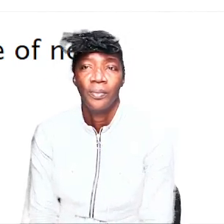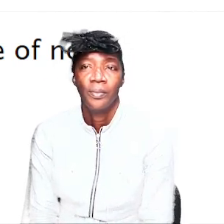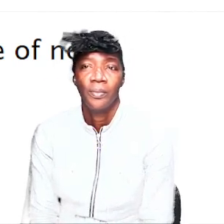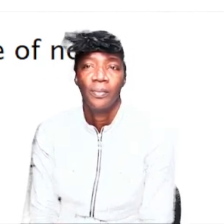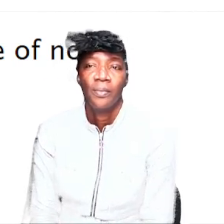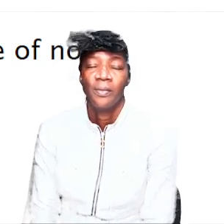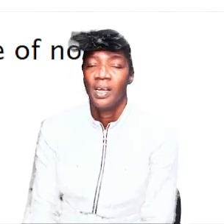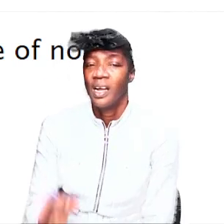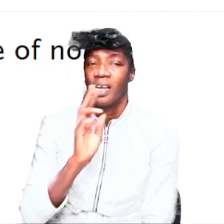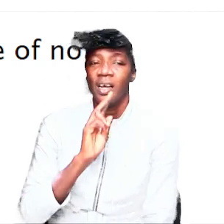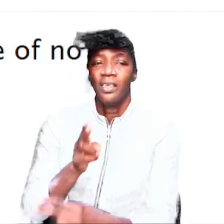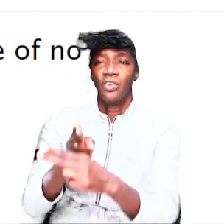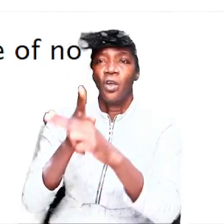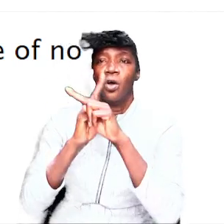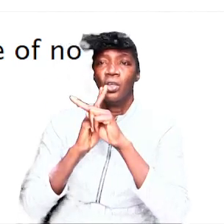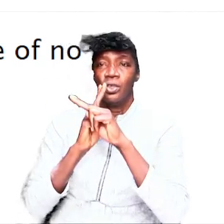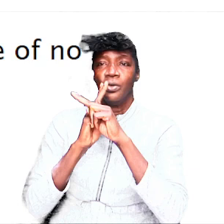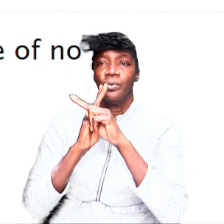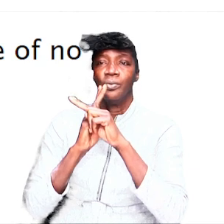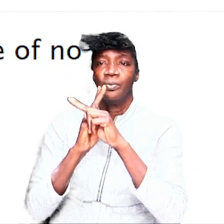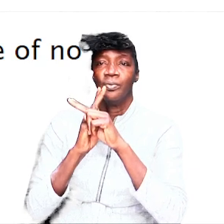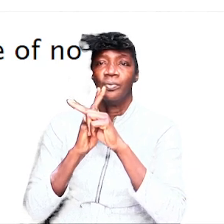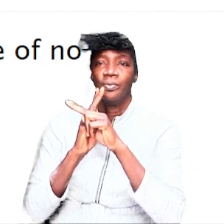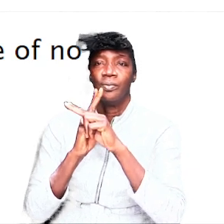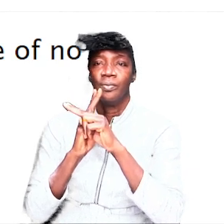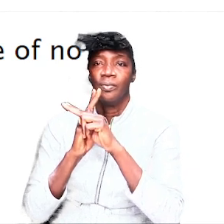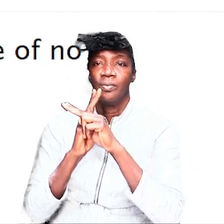and God's honor